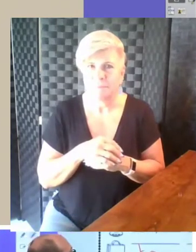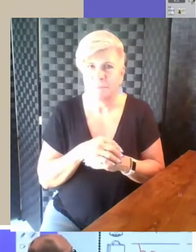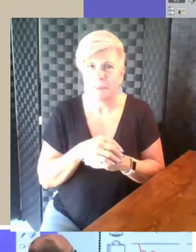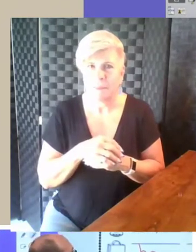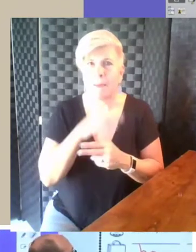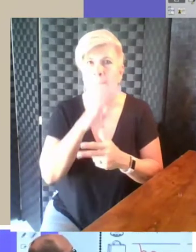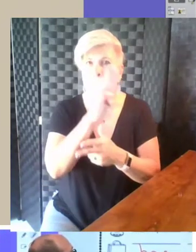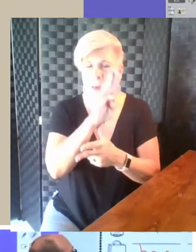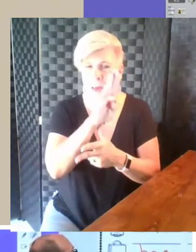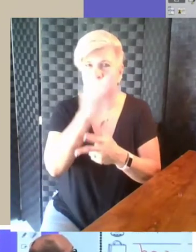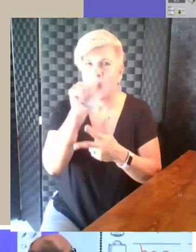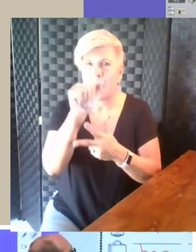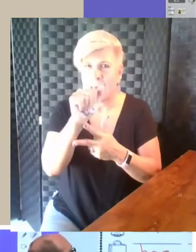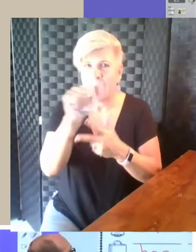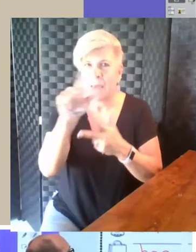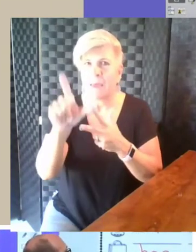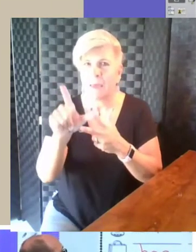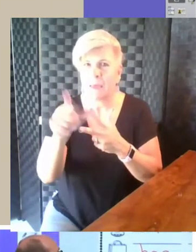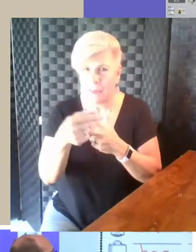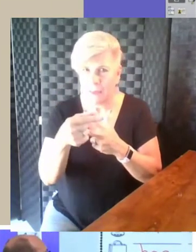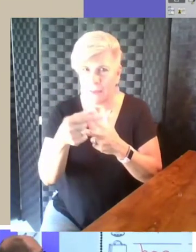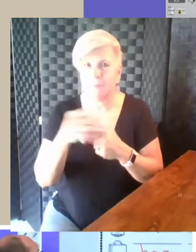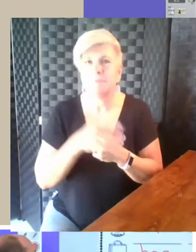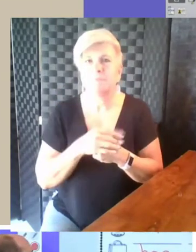Ba, a, g.